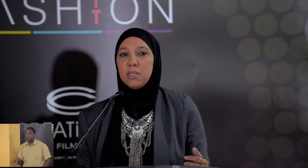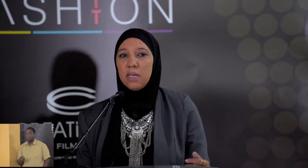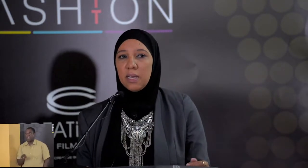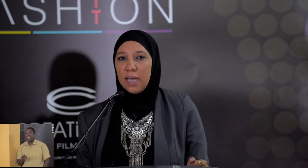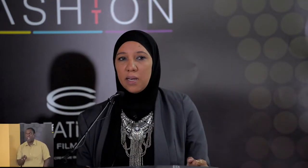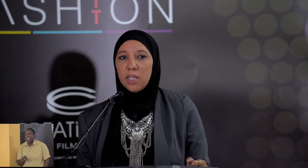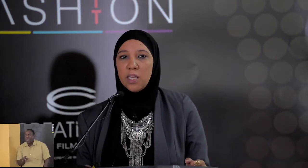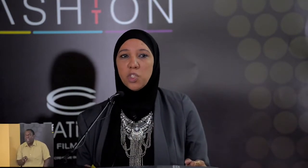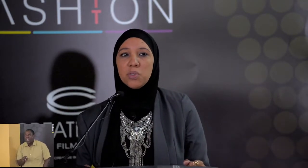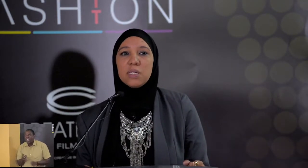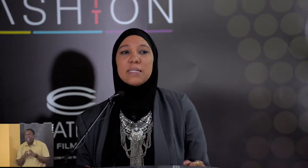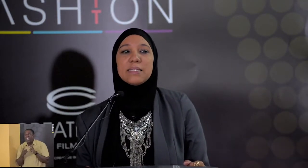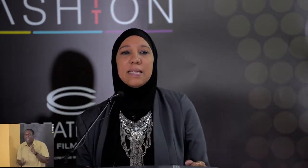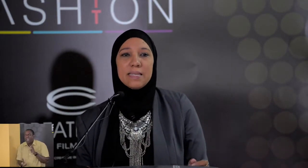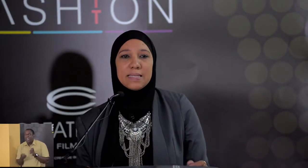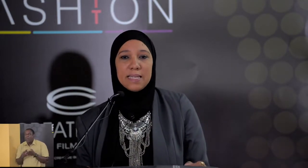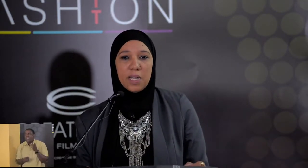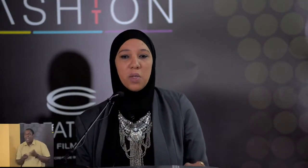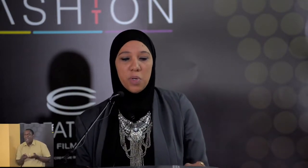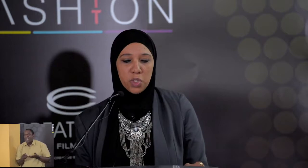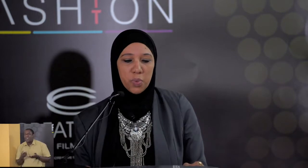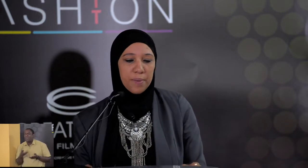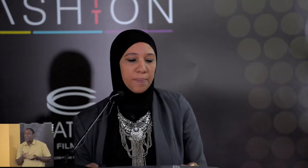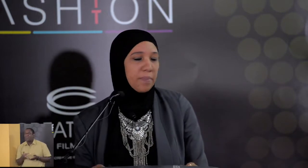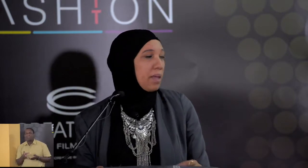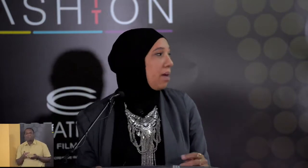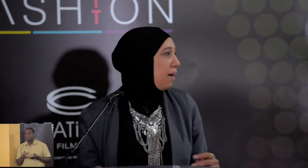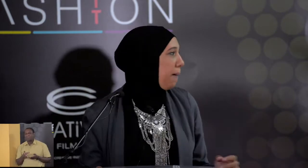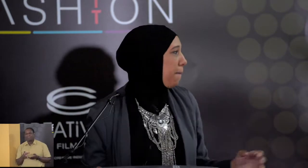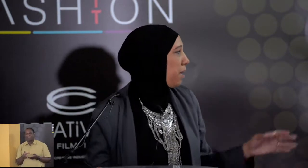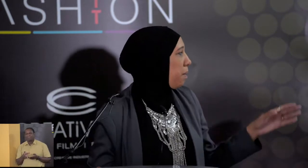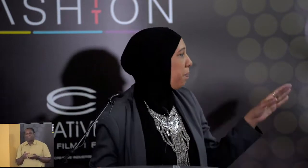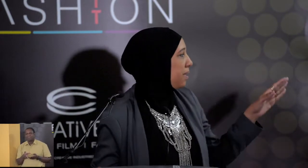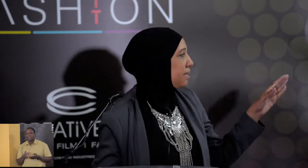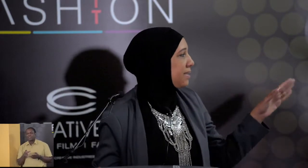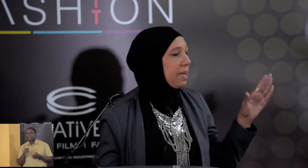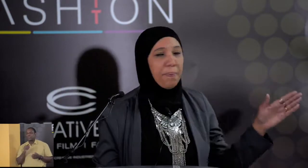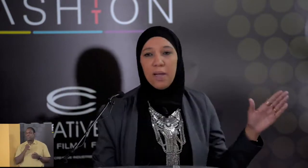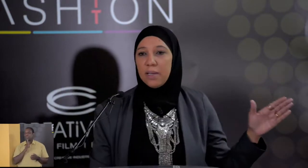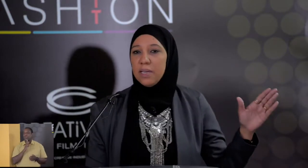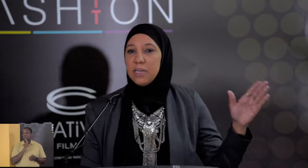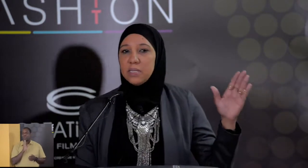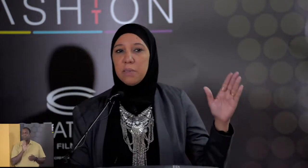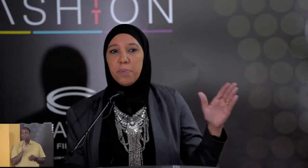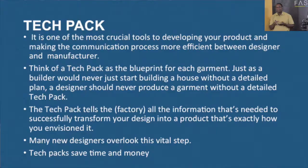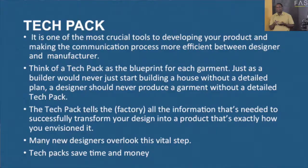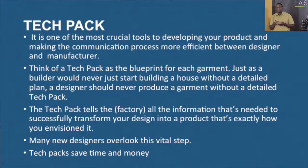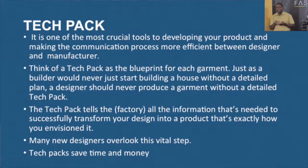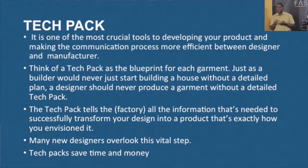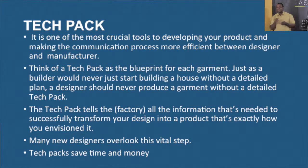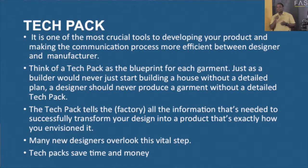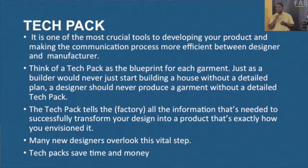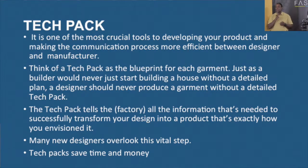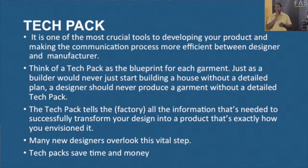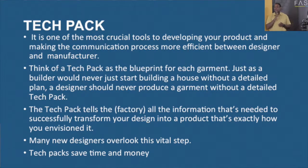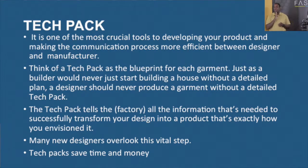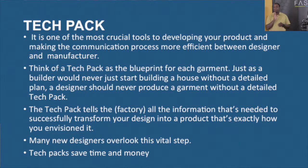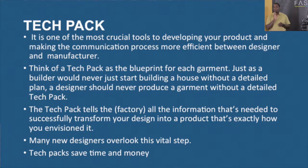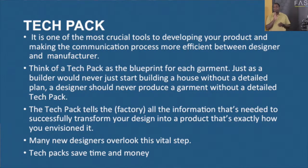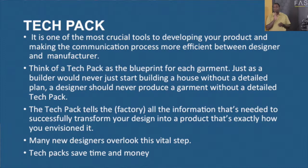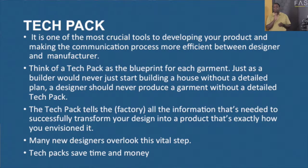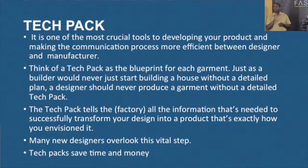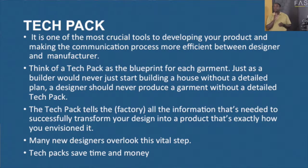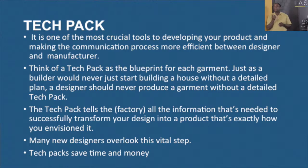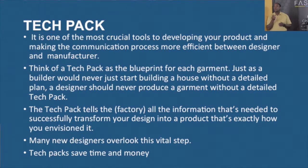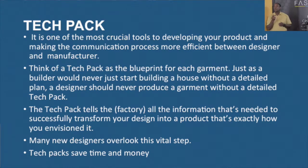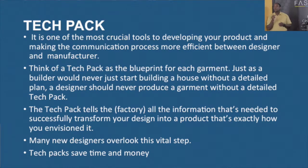else, not likely that you'll get exactly what you want. But the tech pack is a blueprint for each